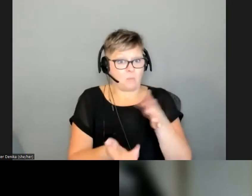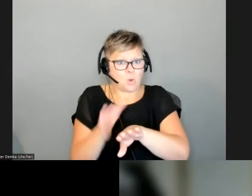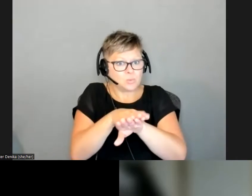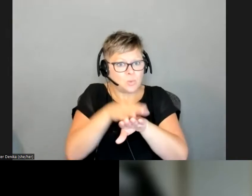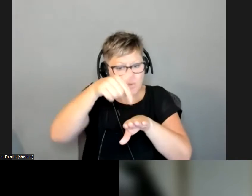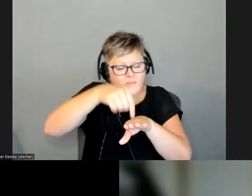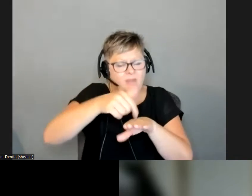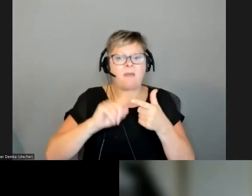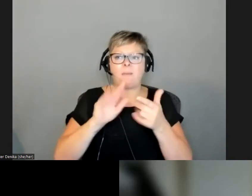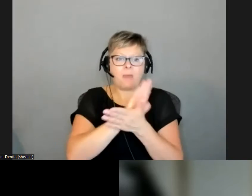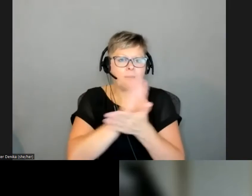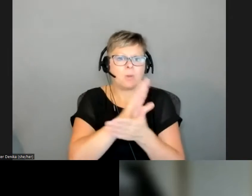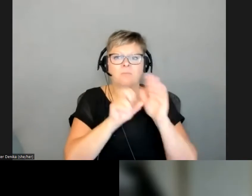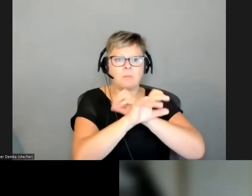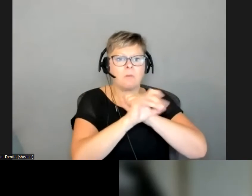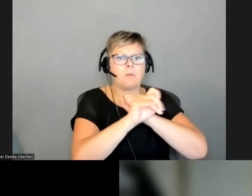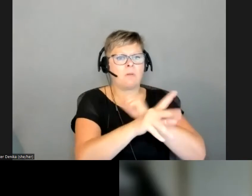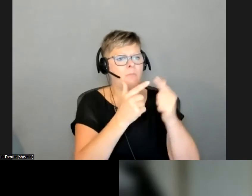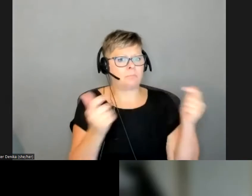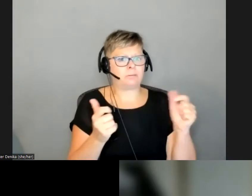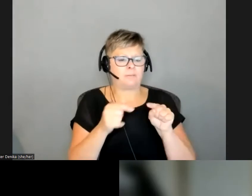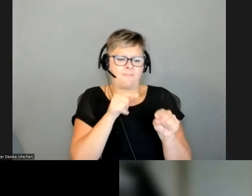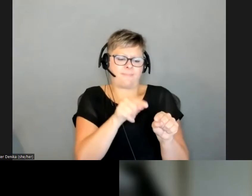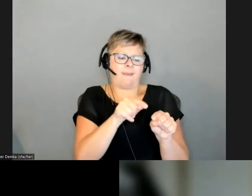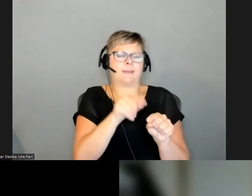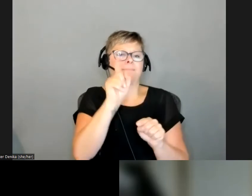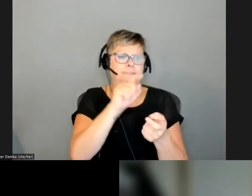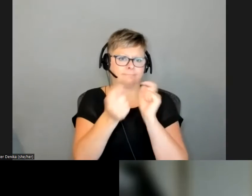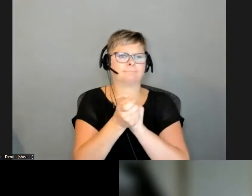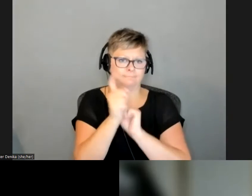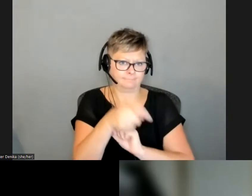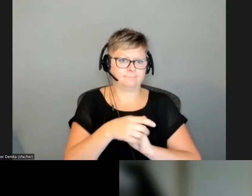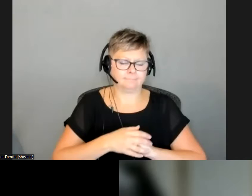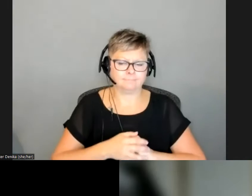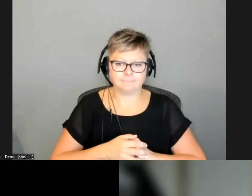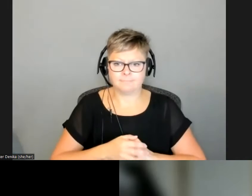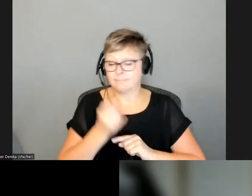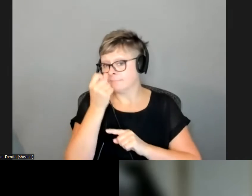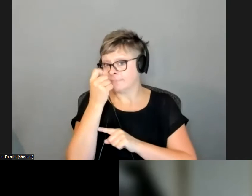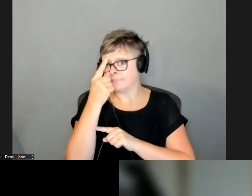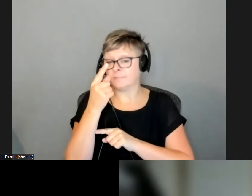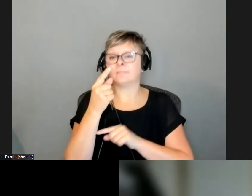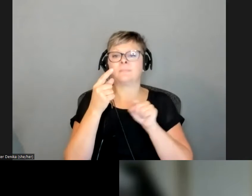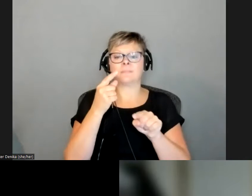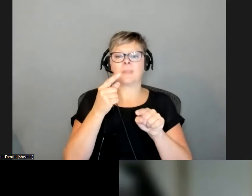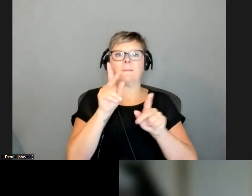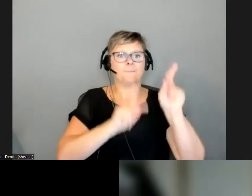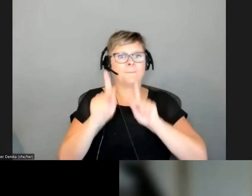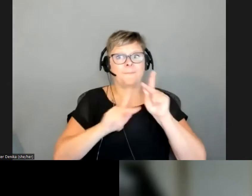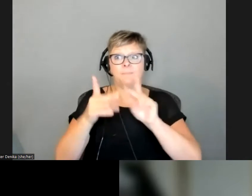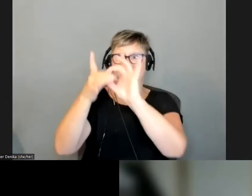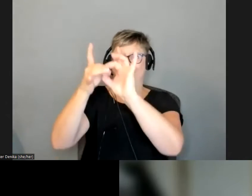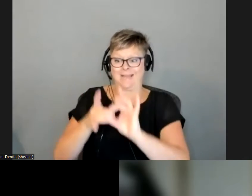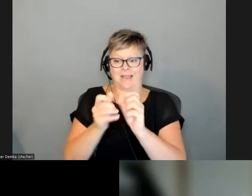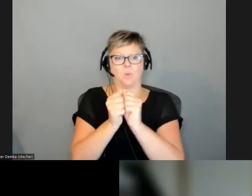experience down so we can notice what's underneath there, by connecting people up with land, by connecting them